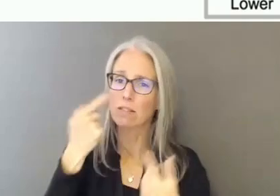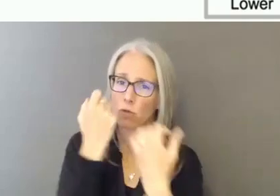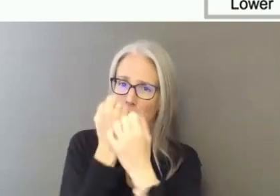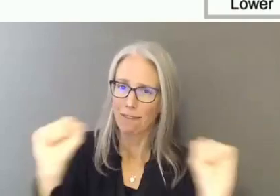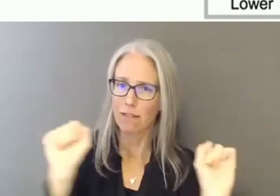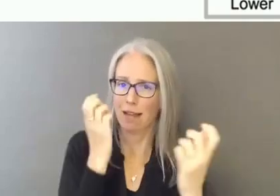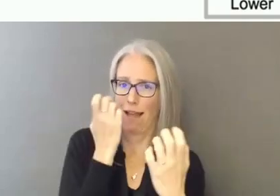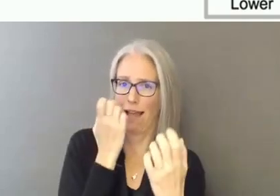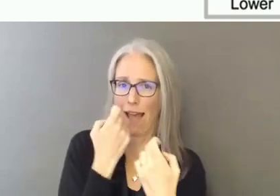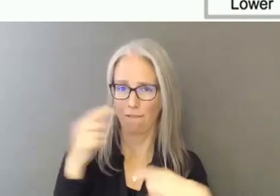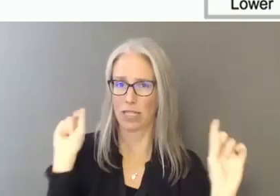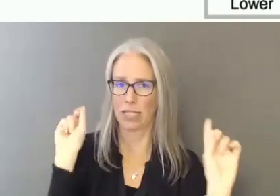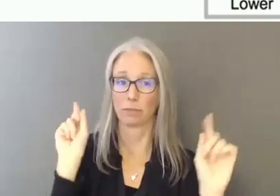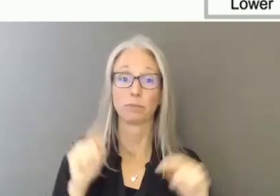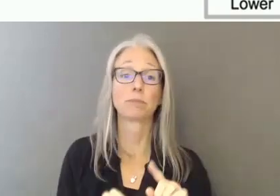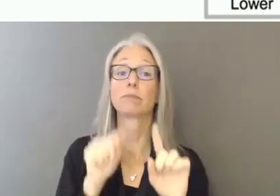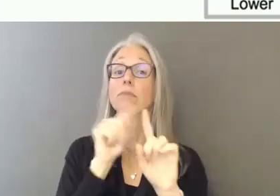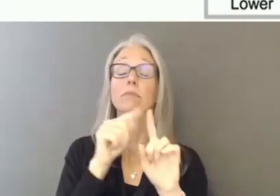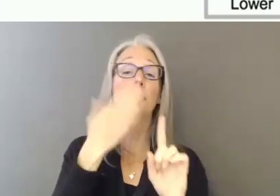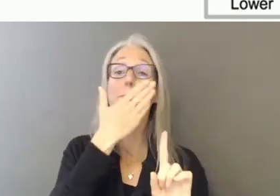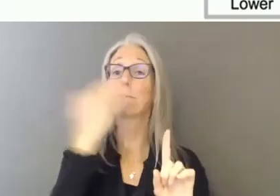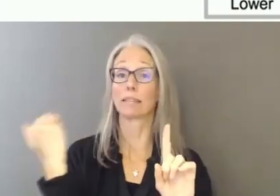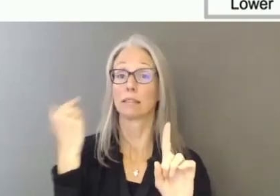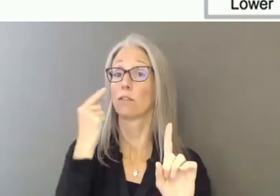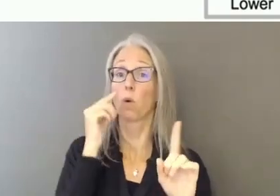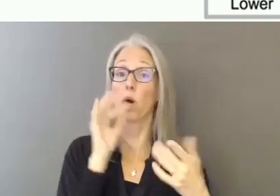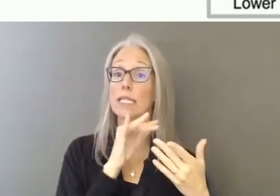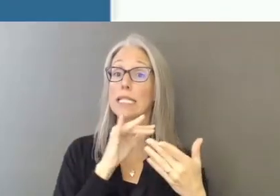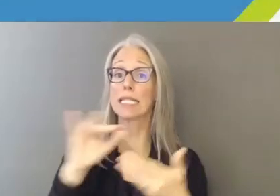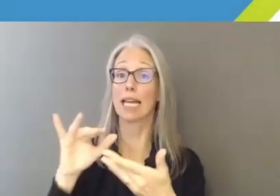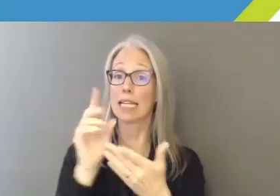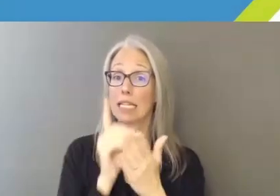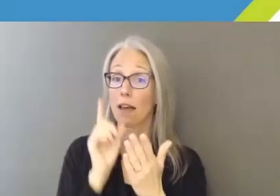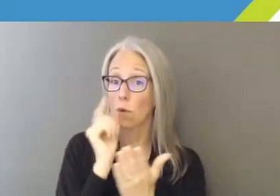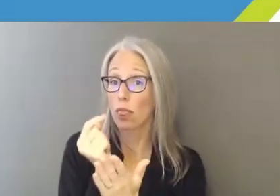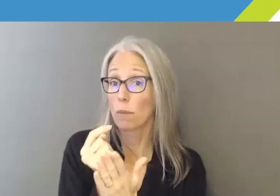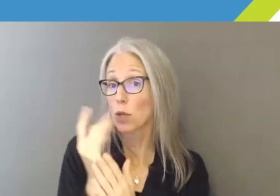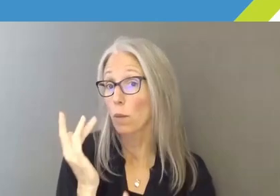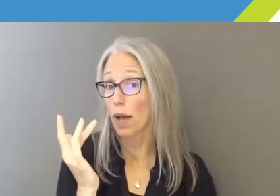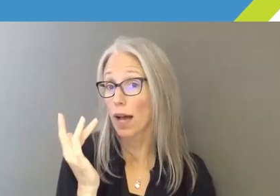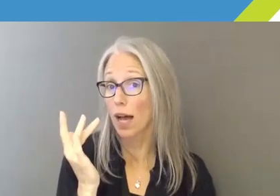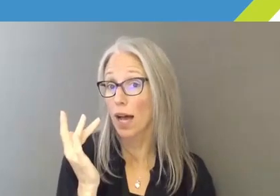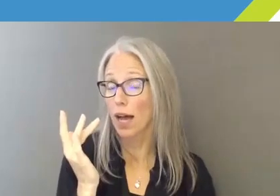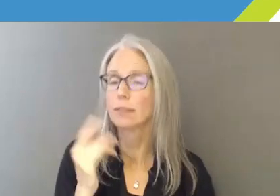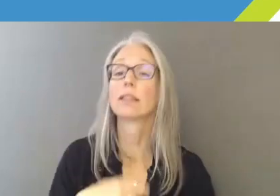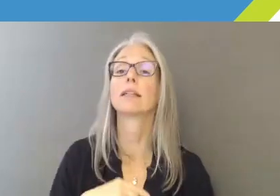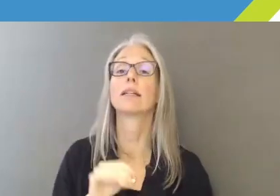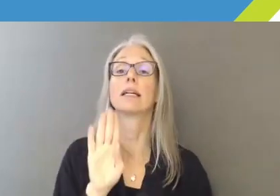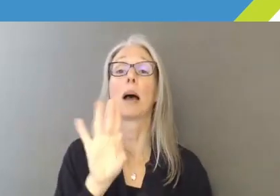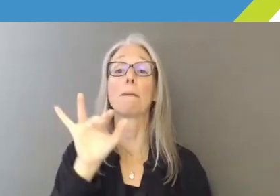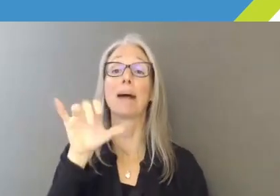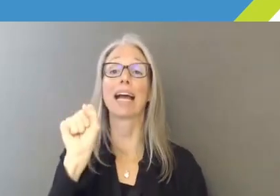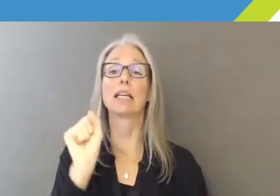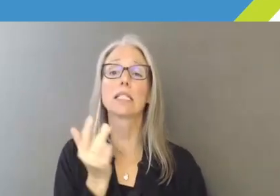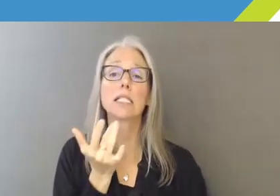Why are RCTs considered king when it comes to study design for therapeutics? It's because they minimize bias the most.